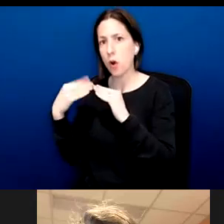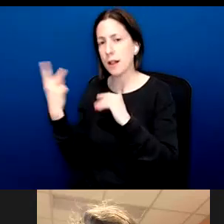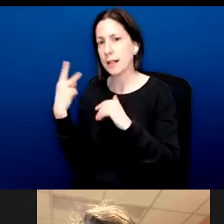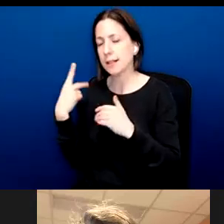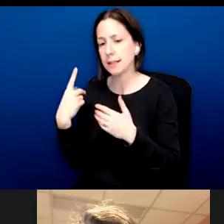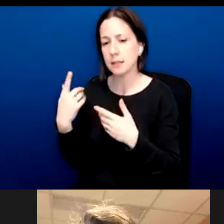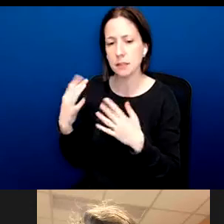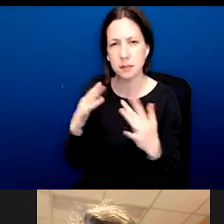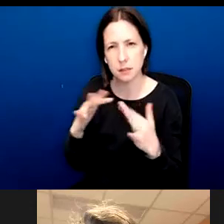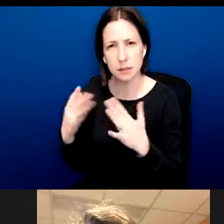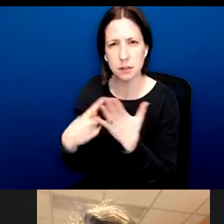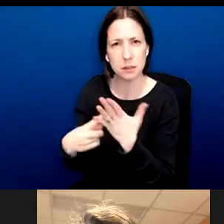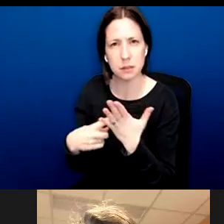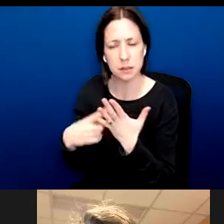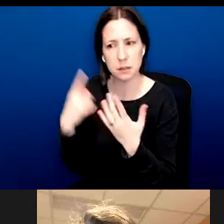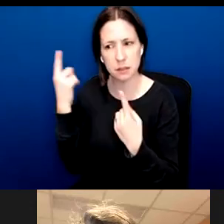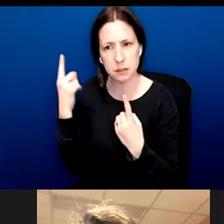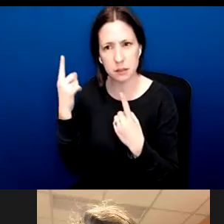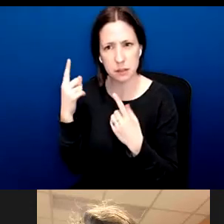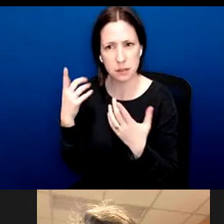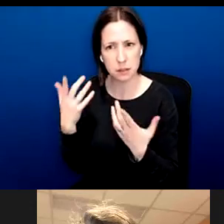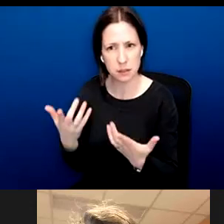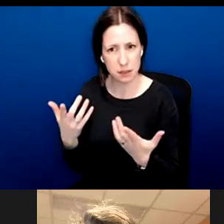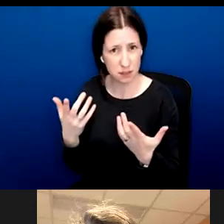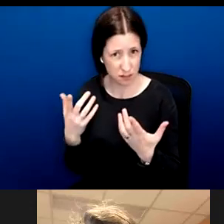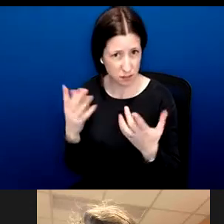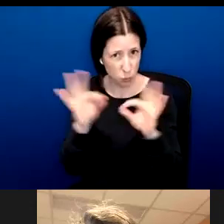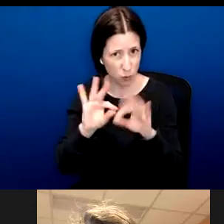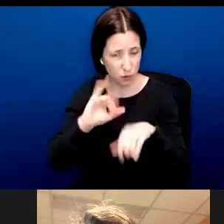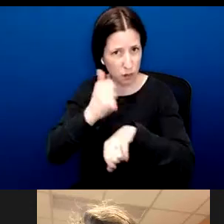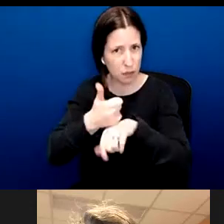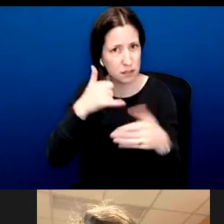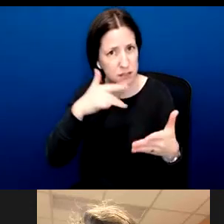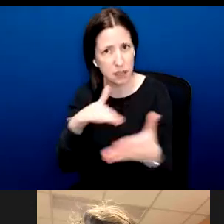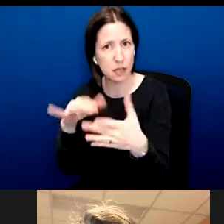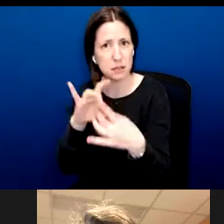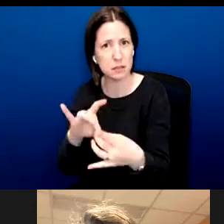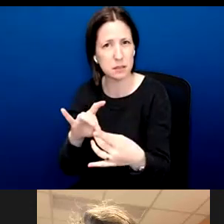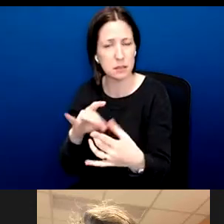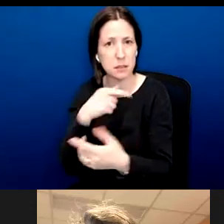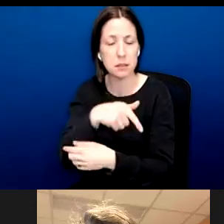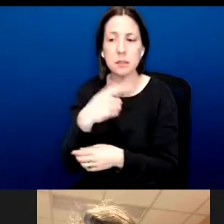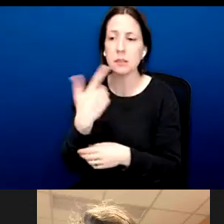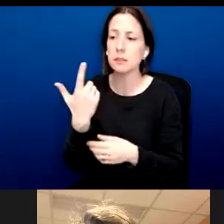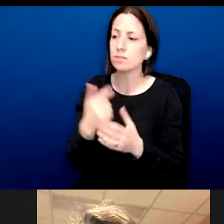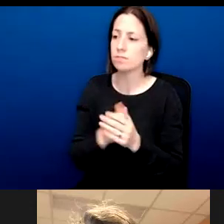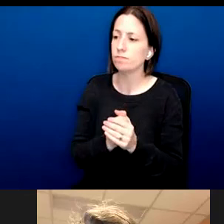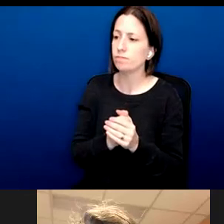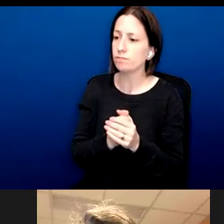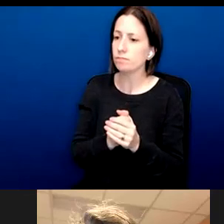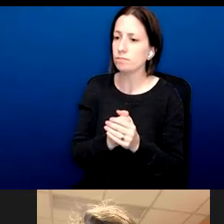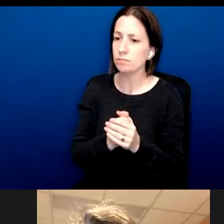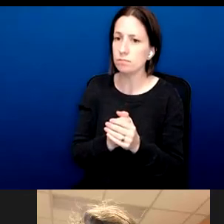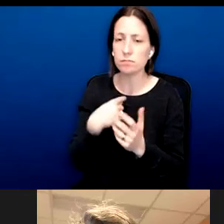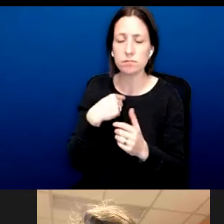forth with, and, wondering, is it worth developing a study there? Because I don't even think, because one of the big overarching questions that